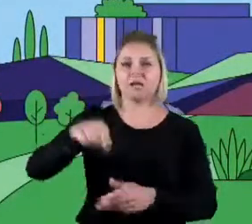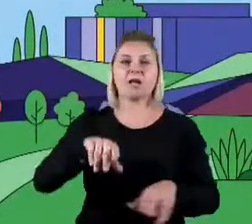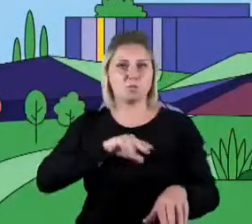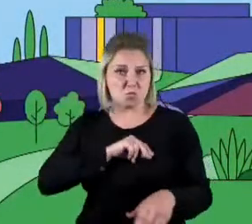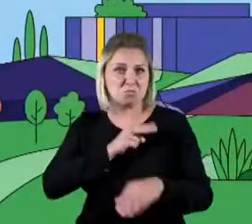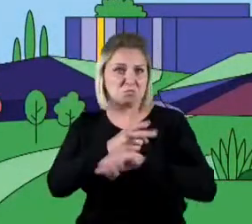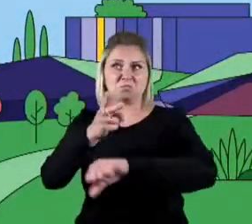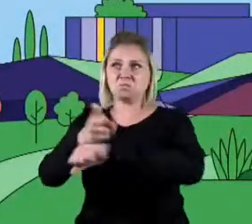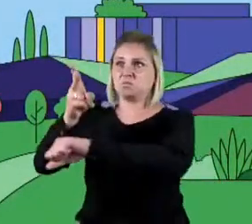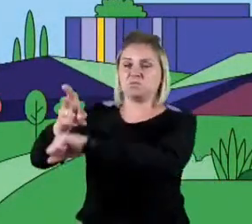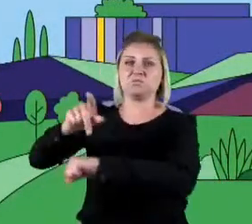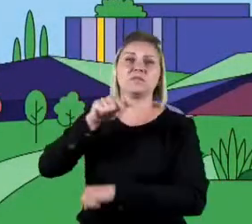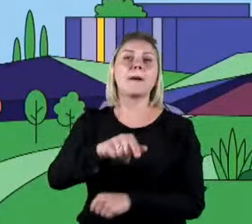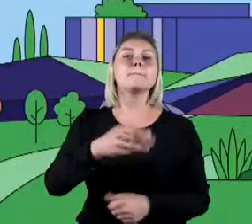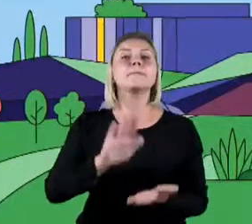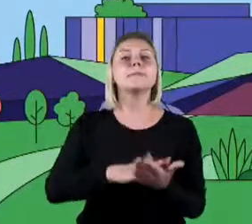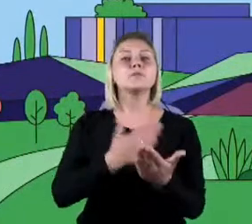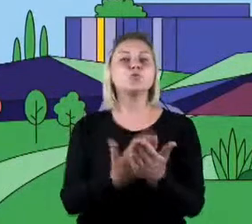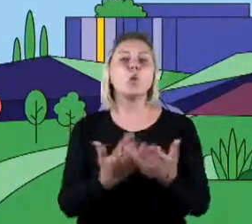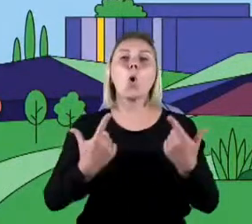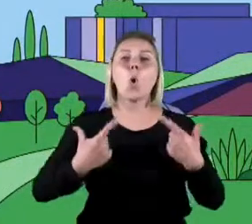areas, these poorer areas,